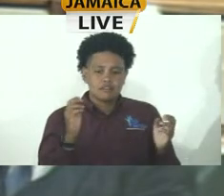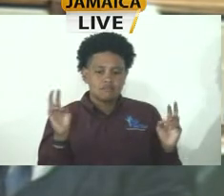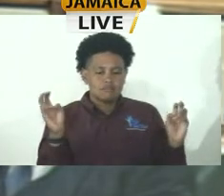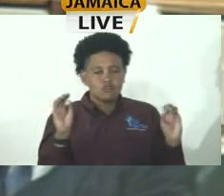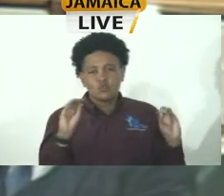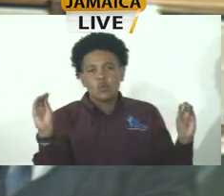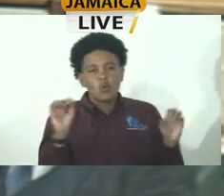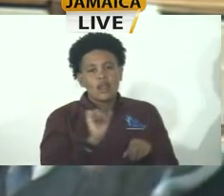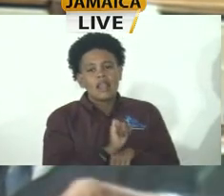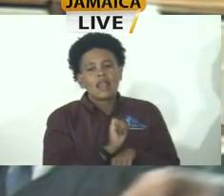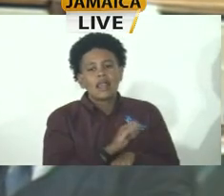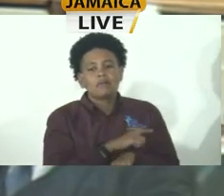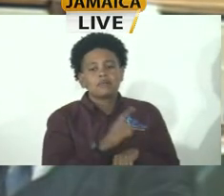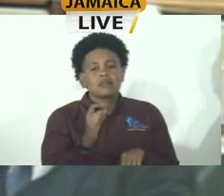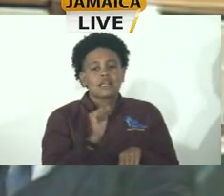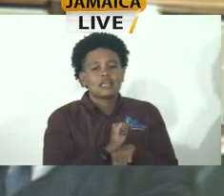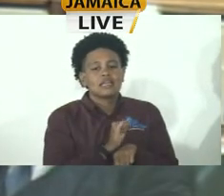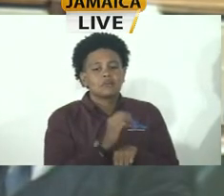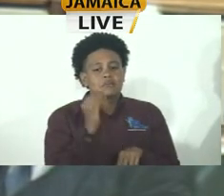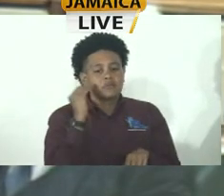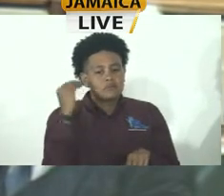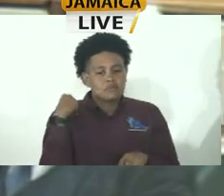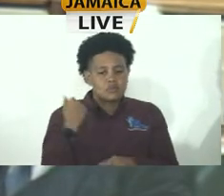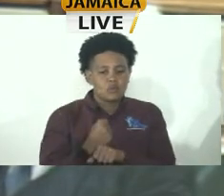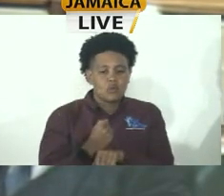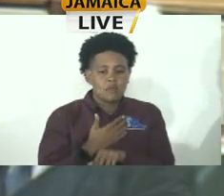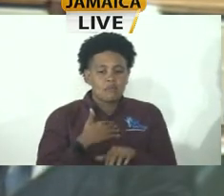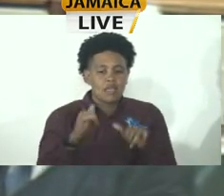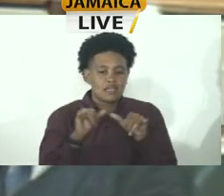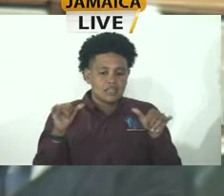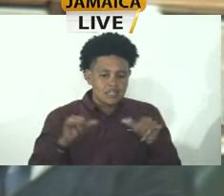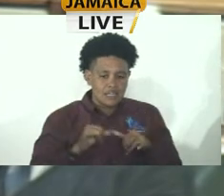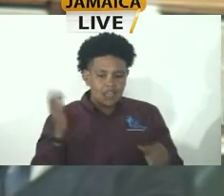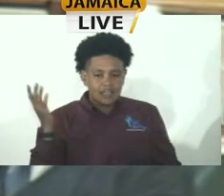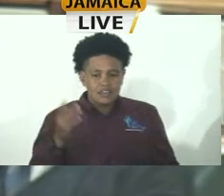there will be labor at home i certainly will be working at my house